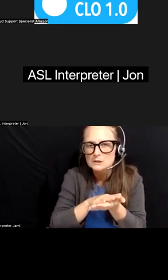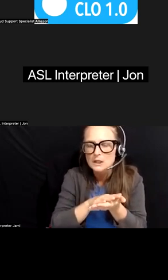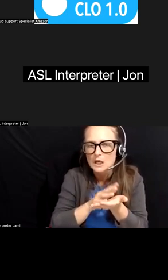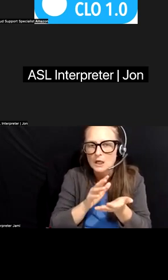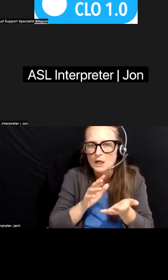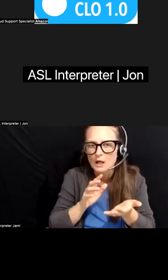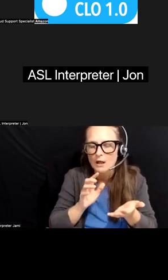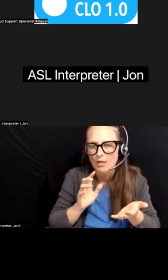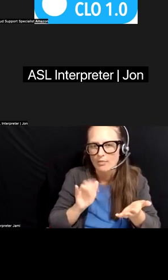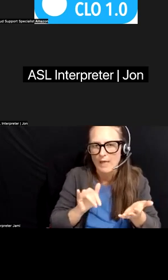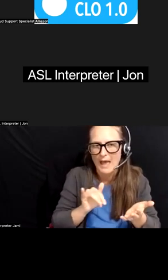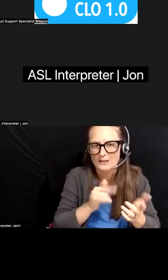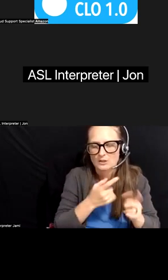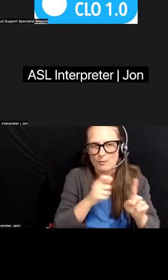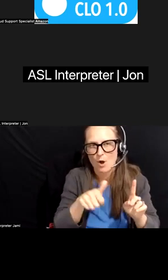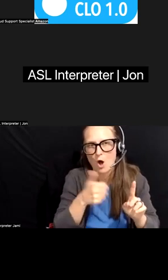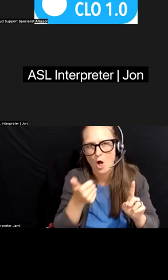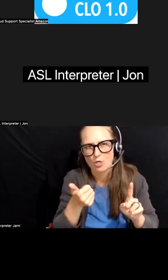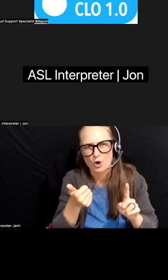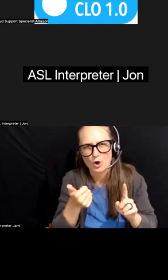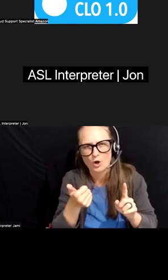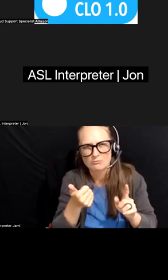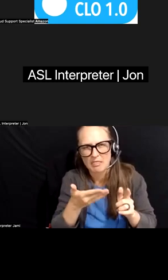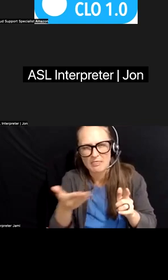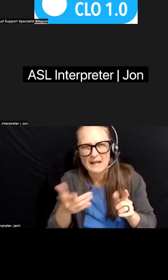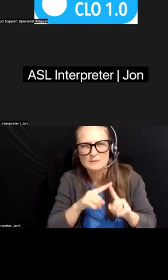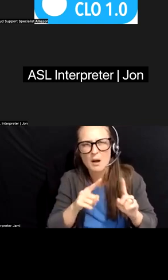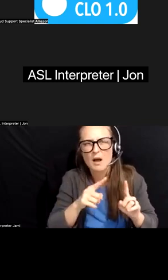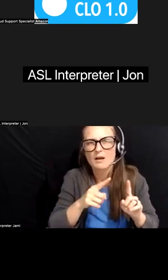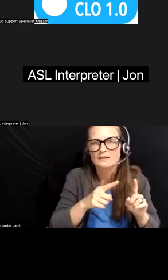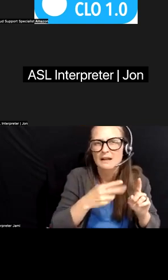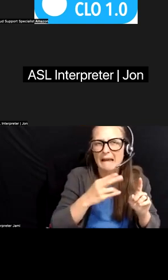other sources, but medical is common reference to it.